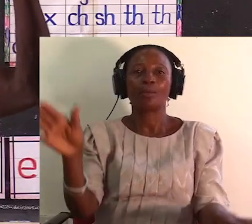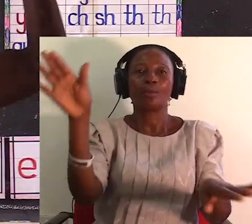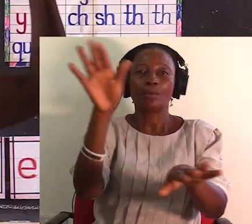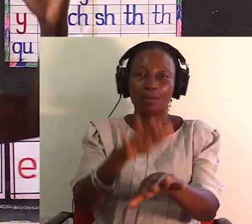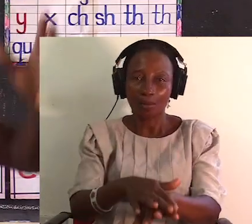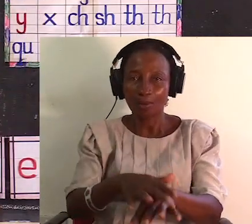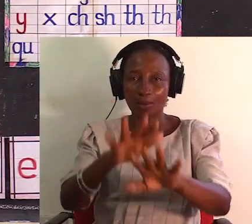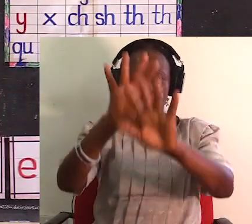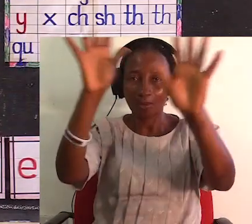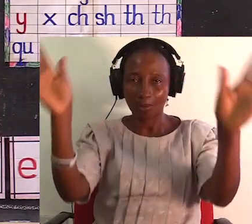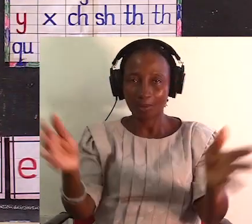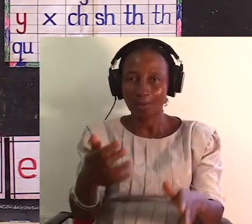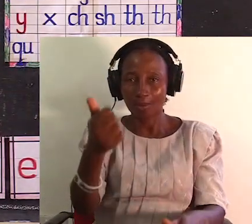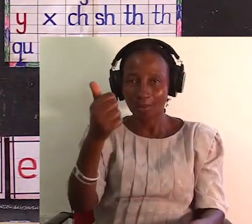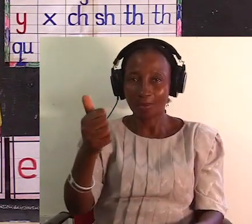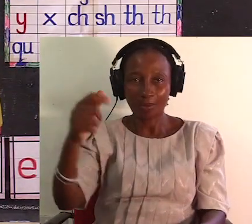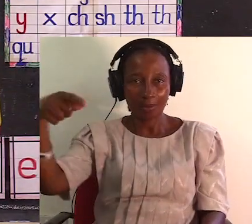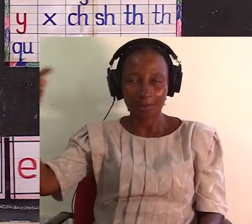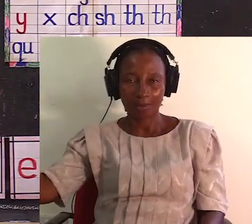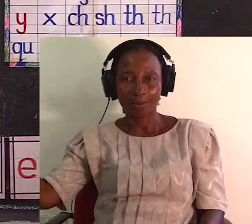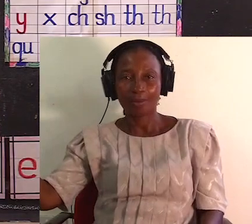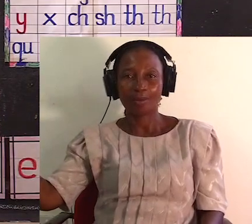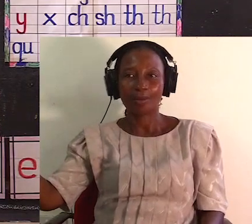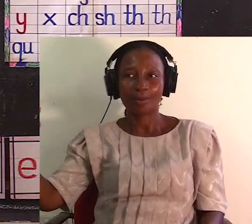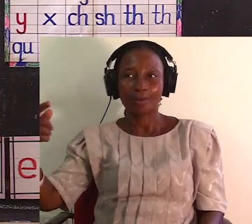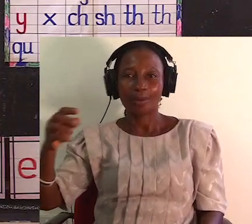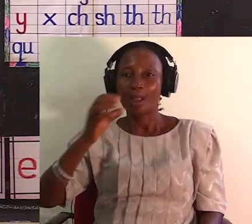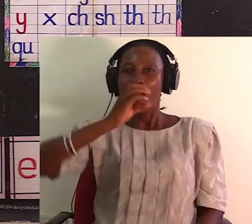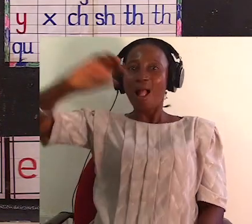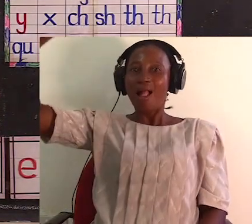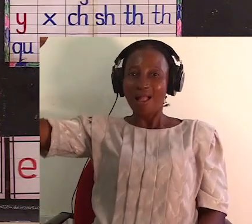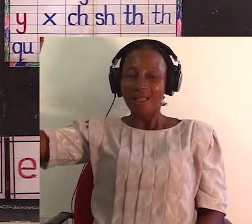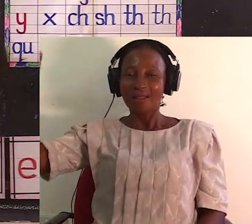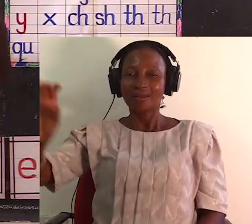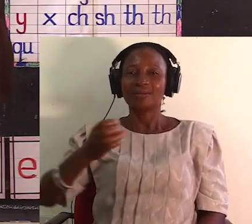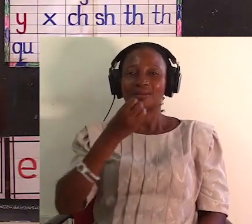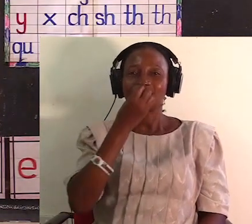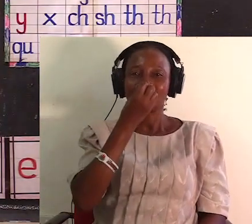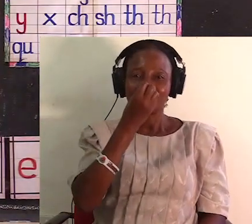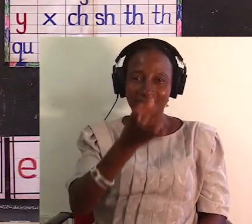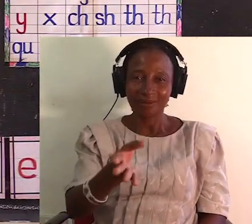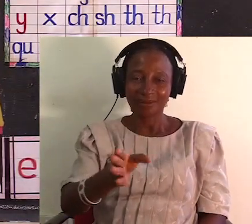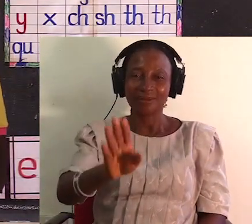say, bingo! Should shout out and say, bingo!